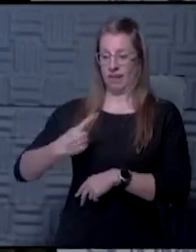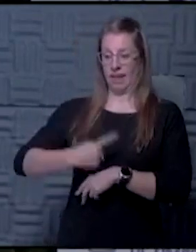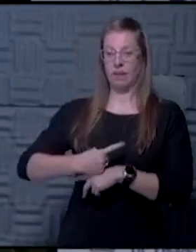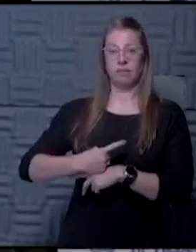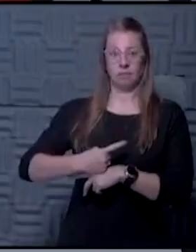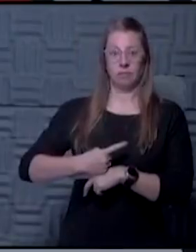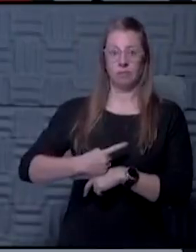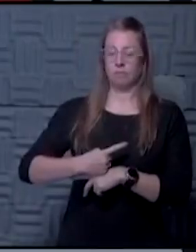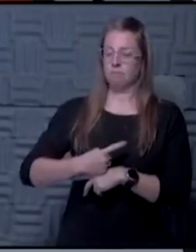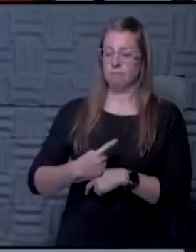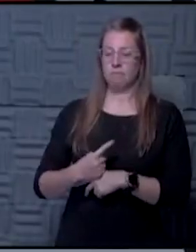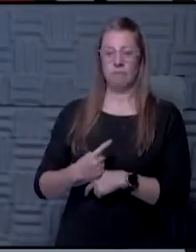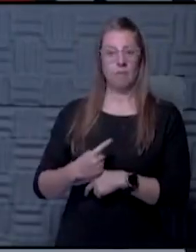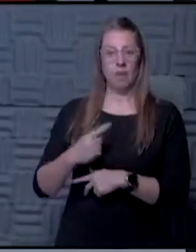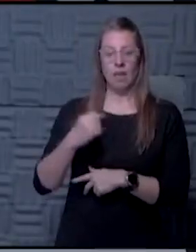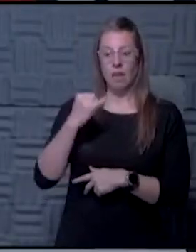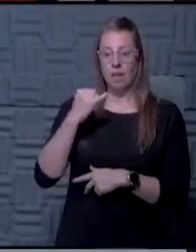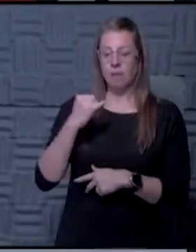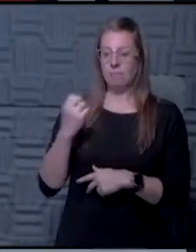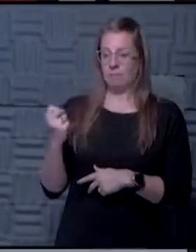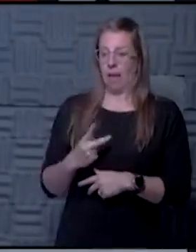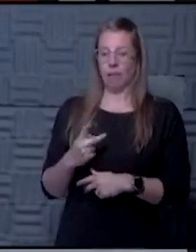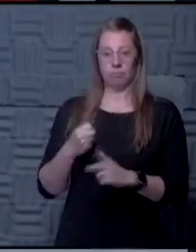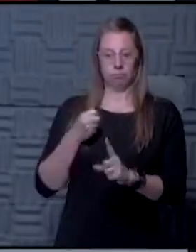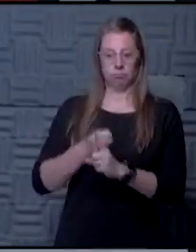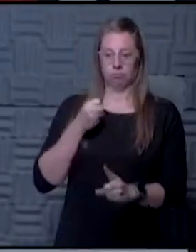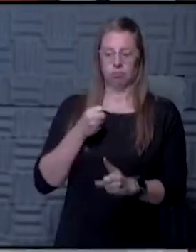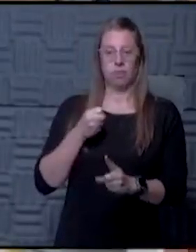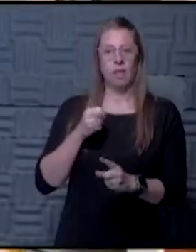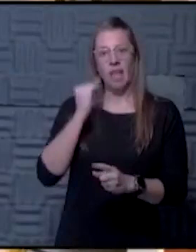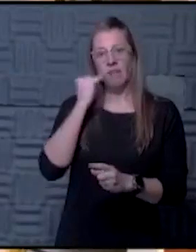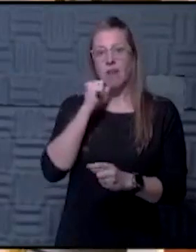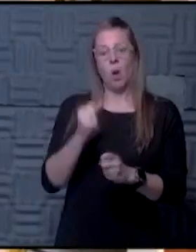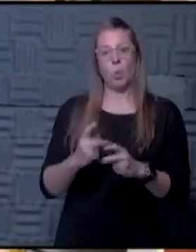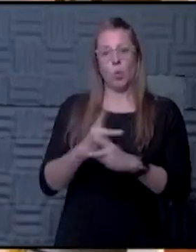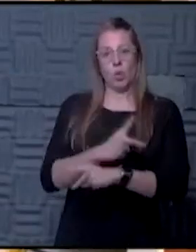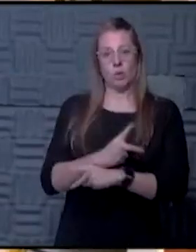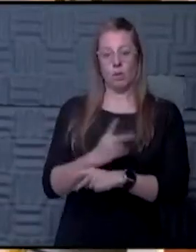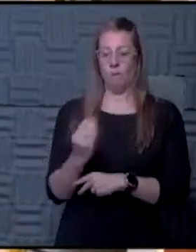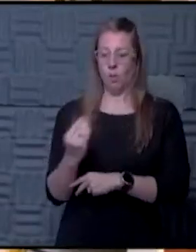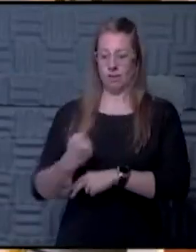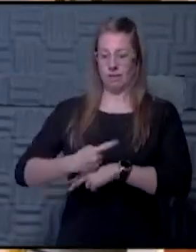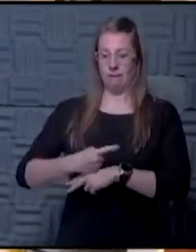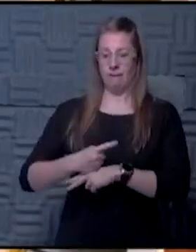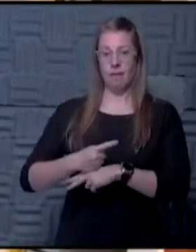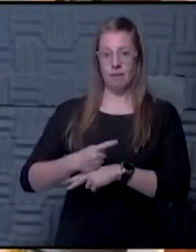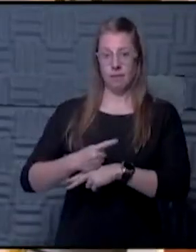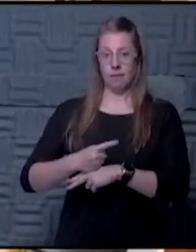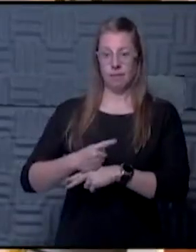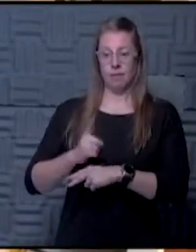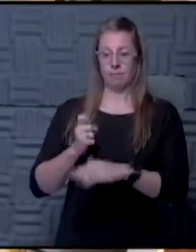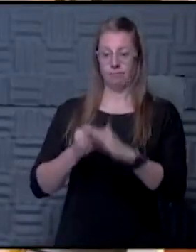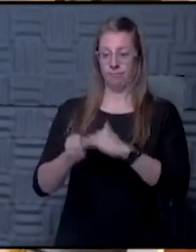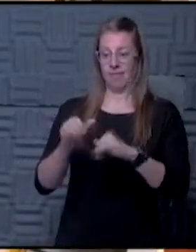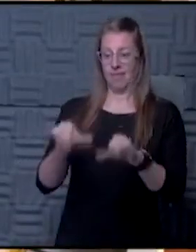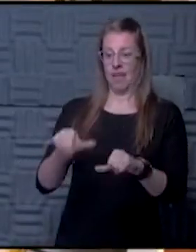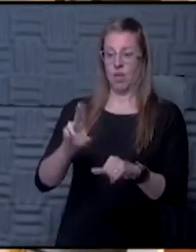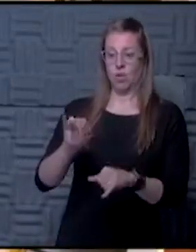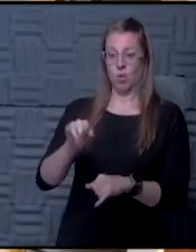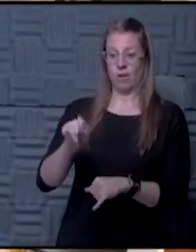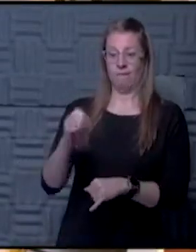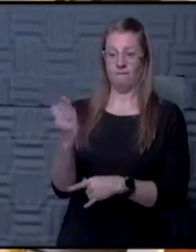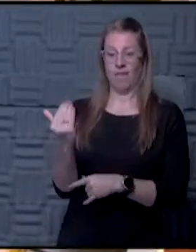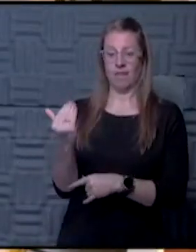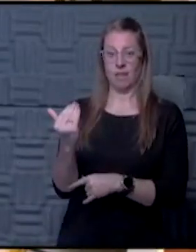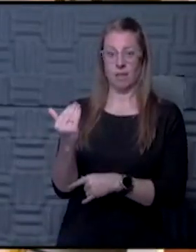was right back, if not worse. After about 14 days on Unit 15, they